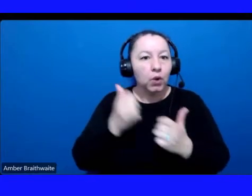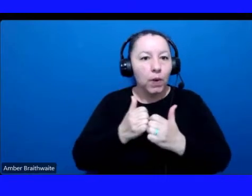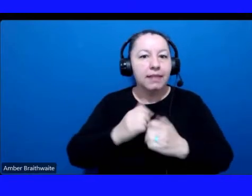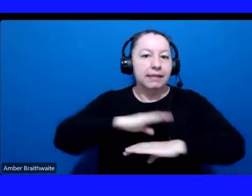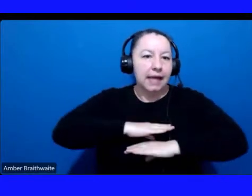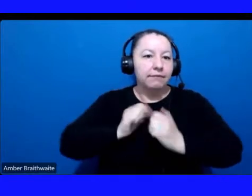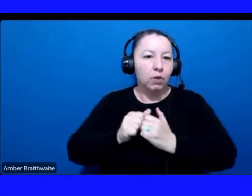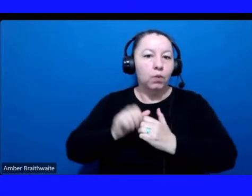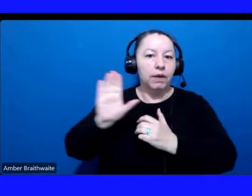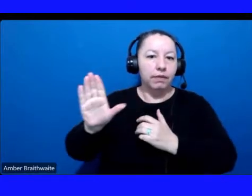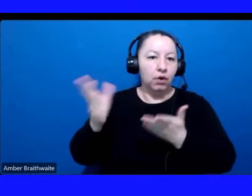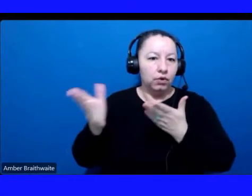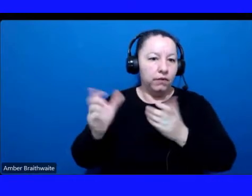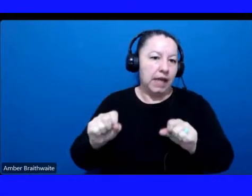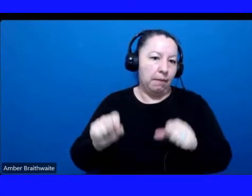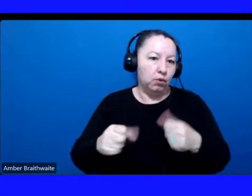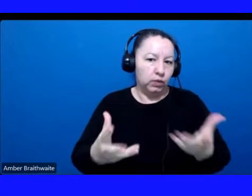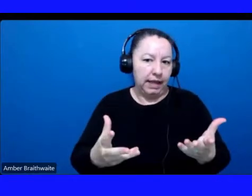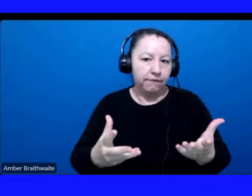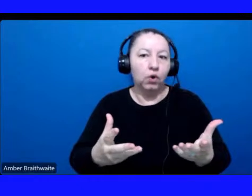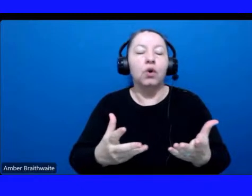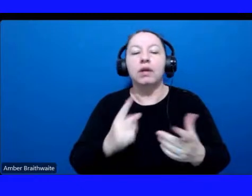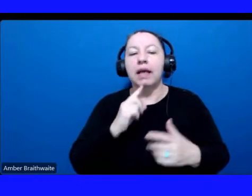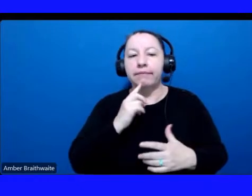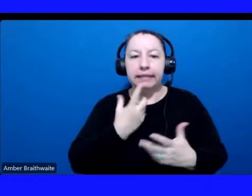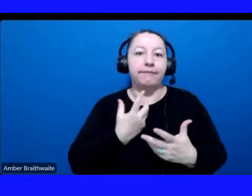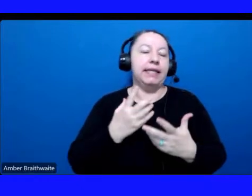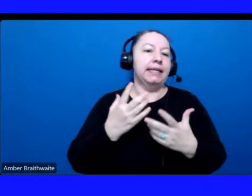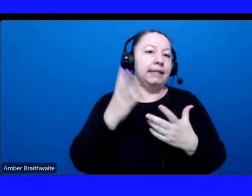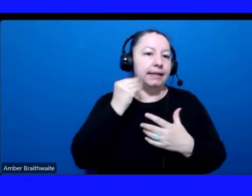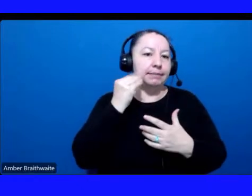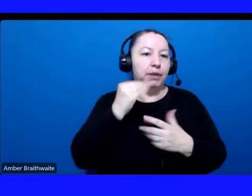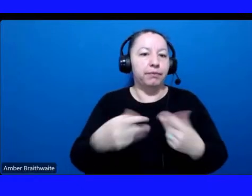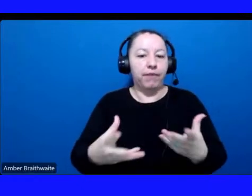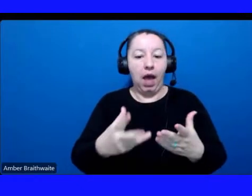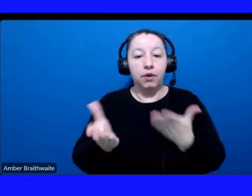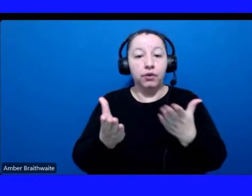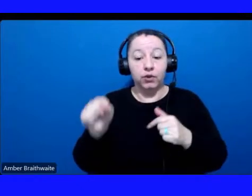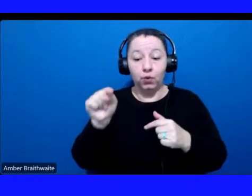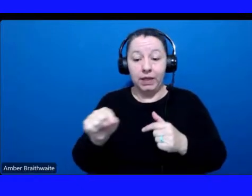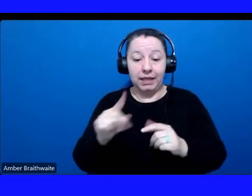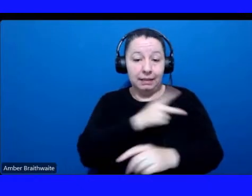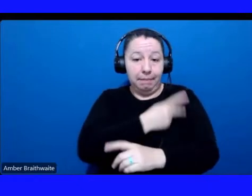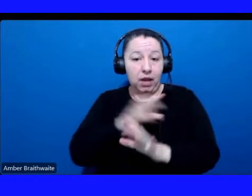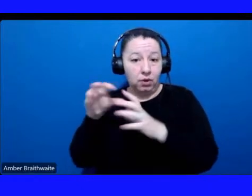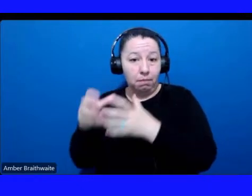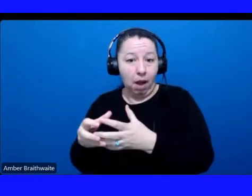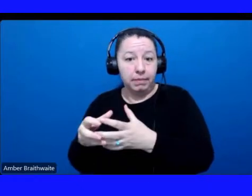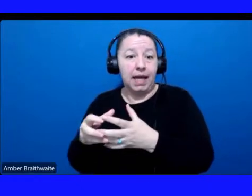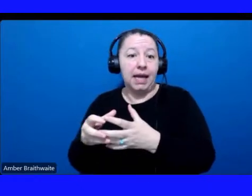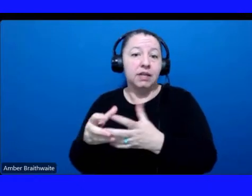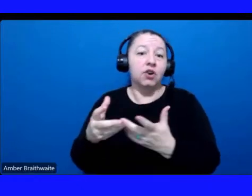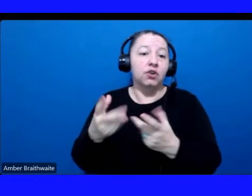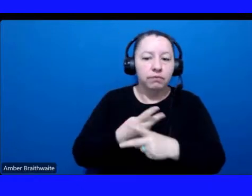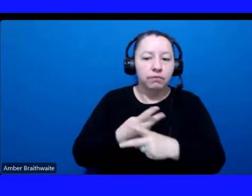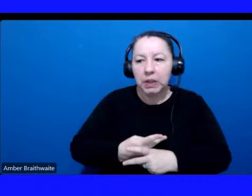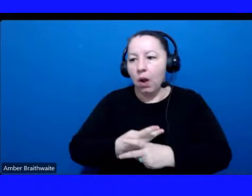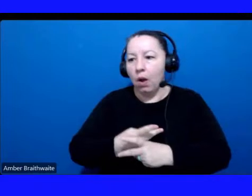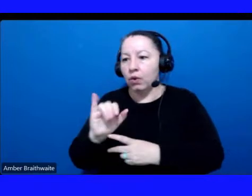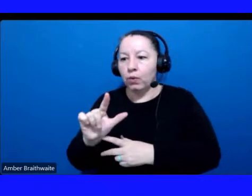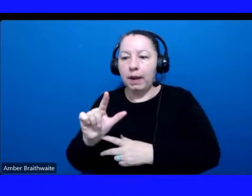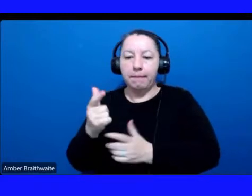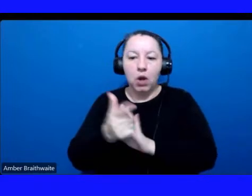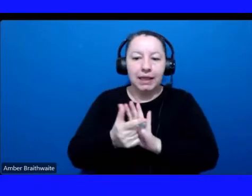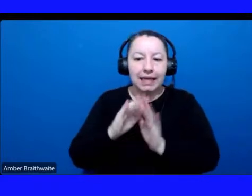So as you may be aware, nonprofits are exempt from the MWBE waiver process. However, I do just want to note